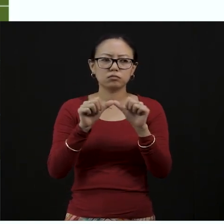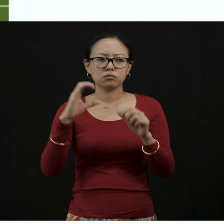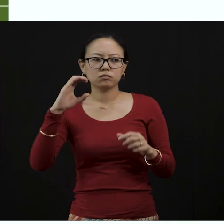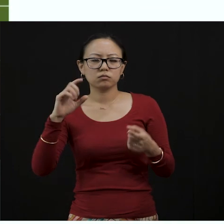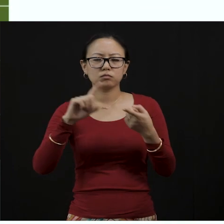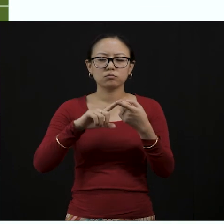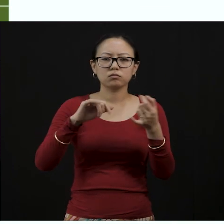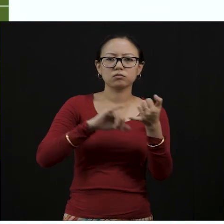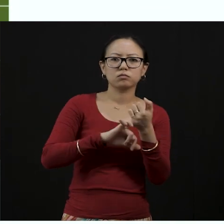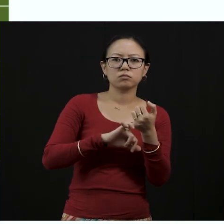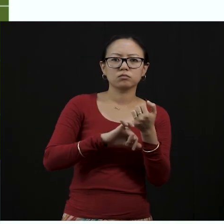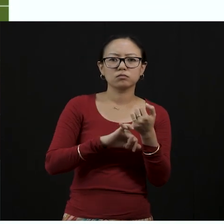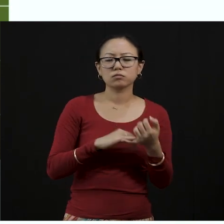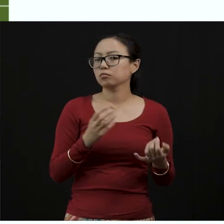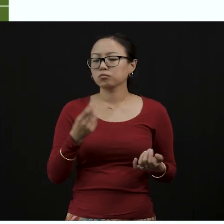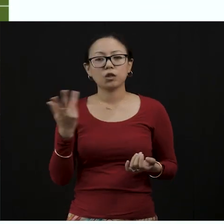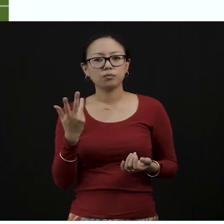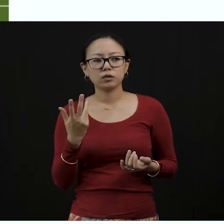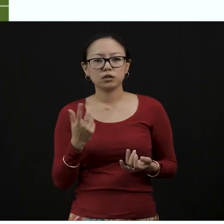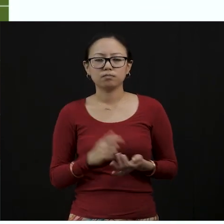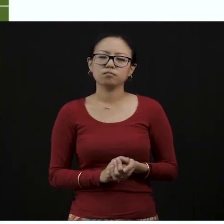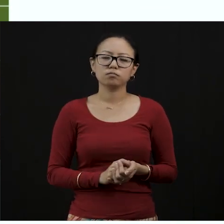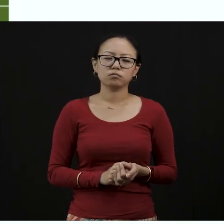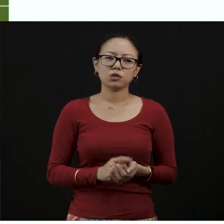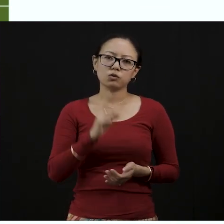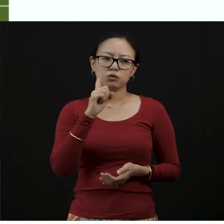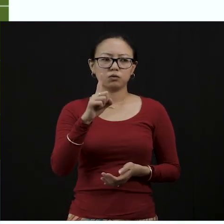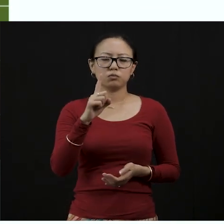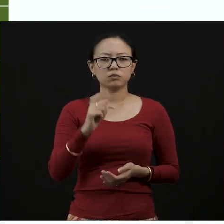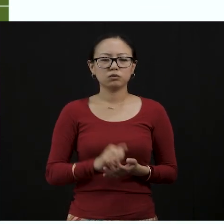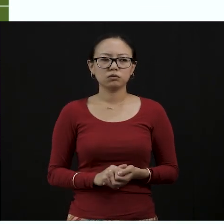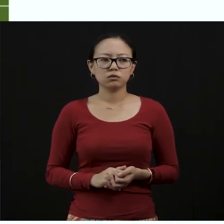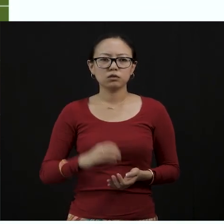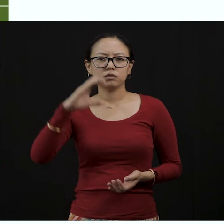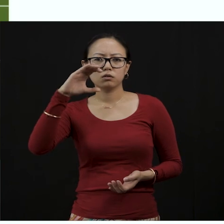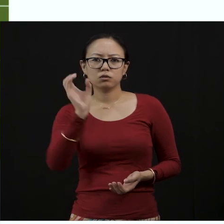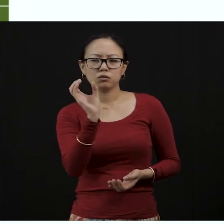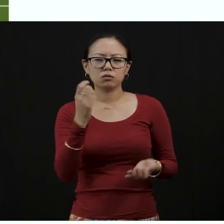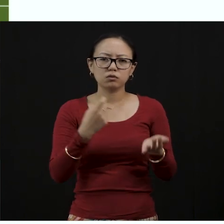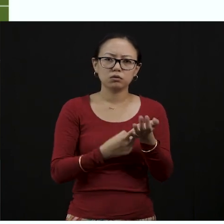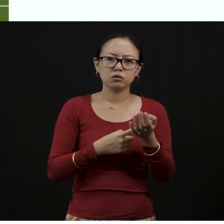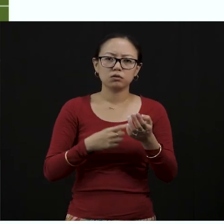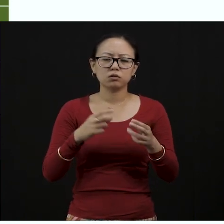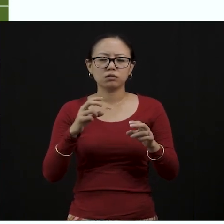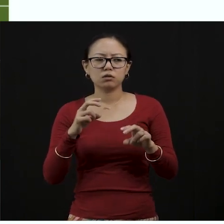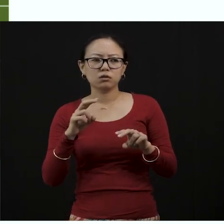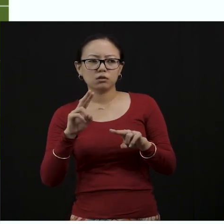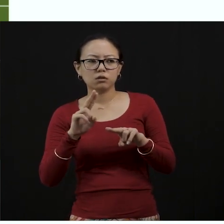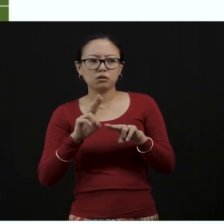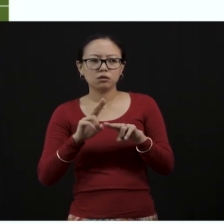only one flat surface. And number of curved surface, you don't have any curved surface here